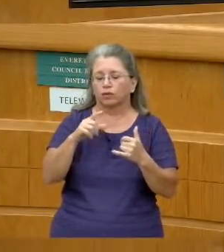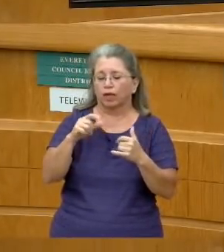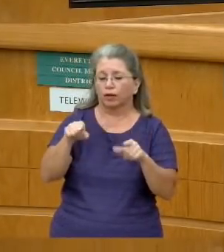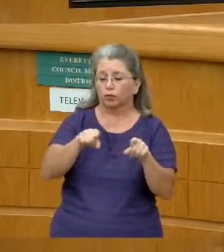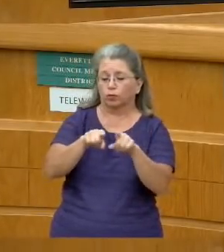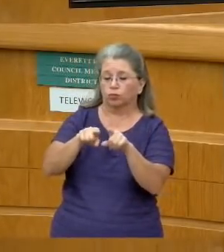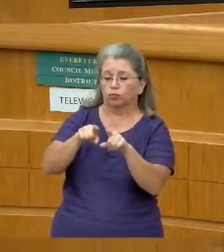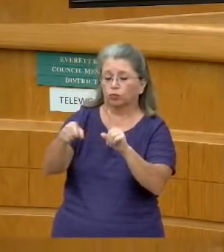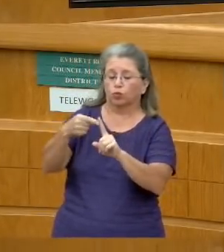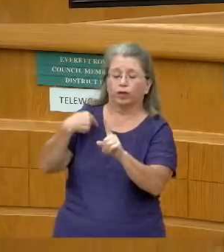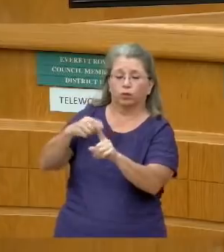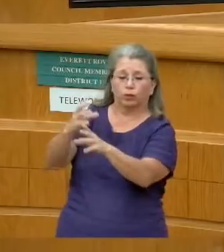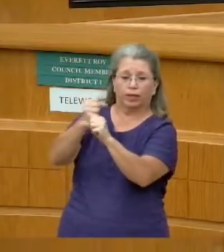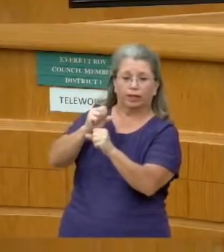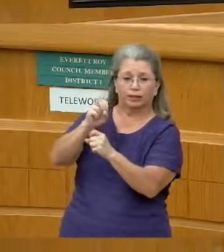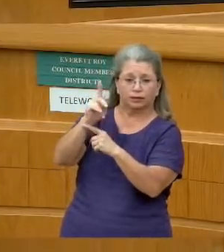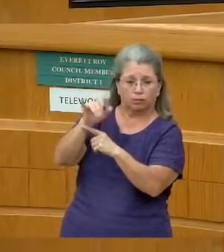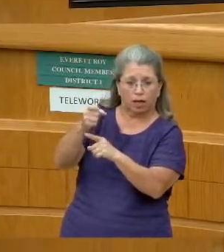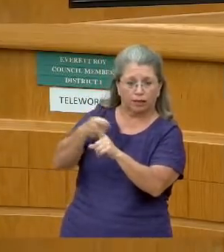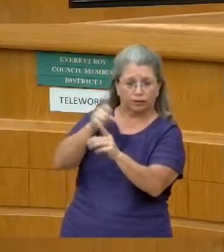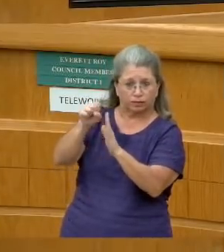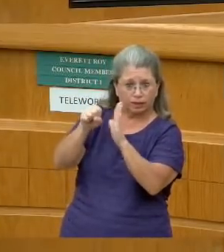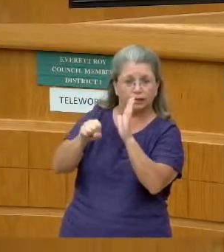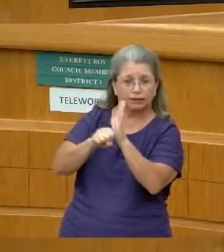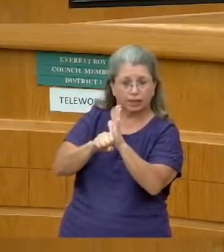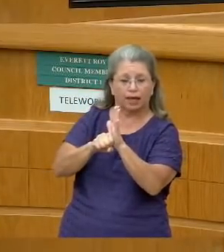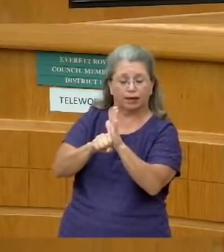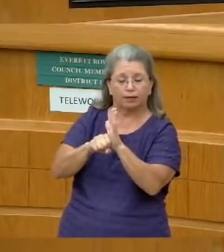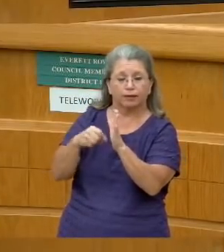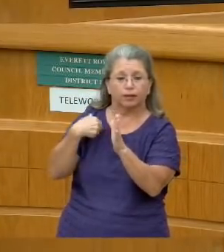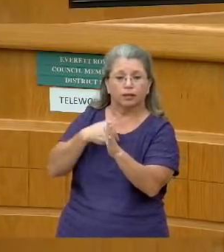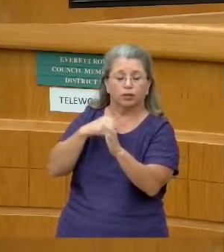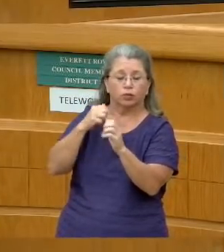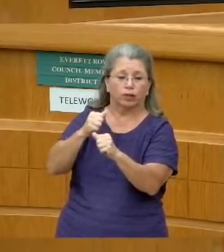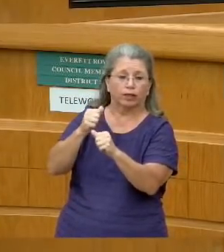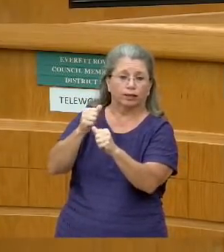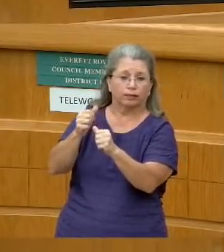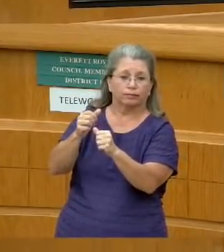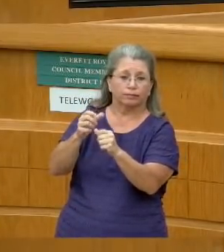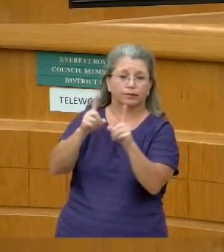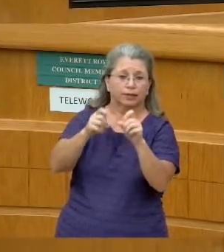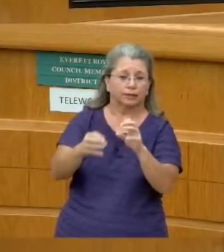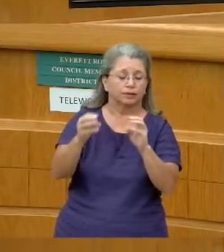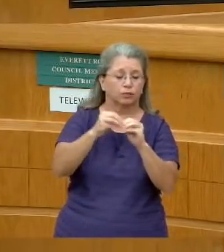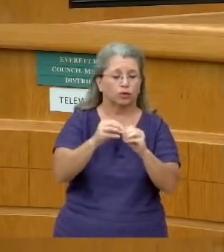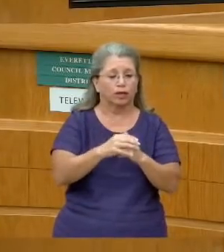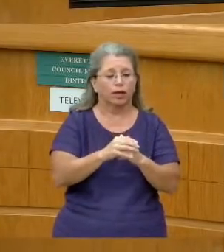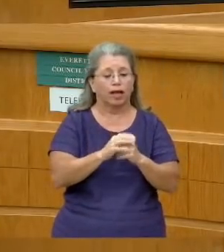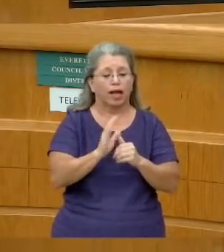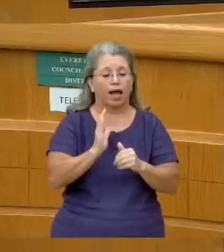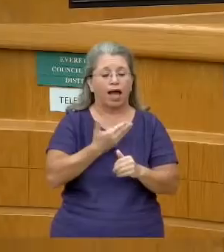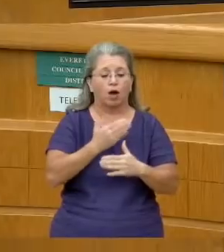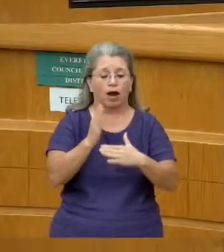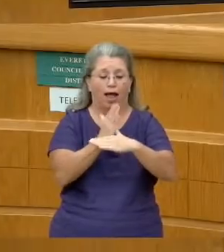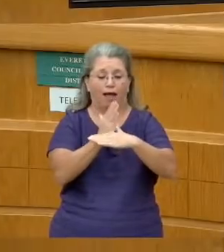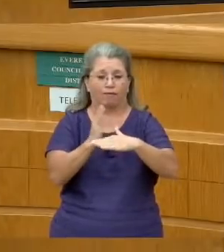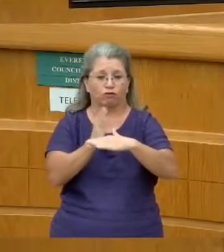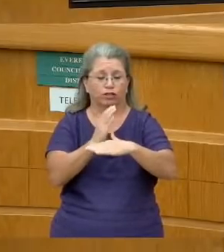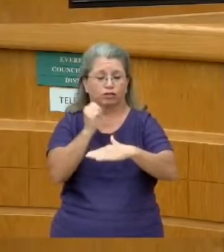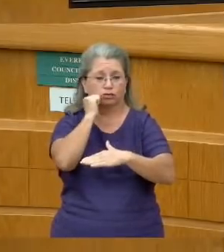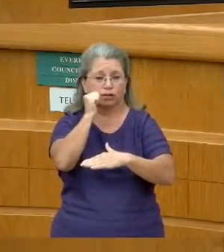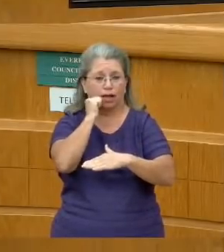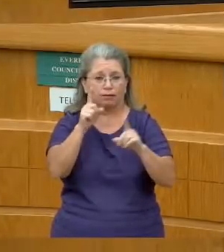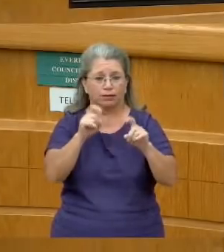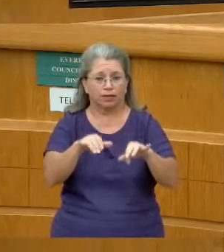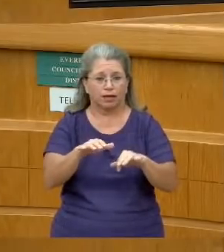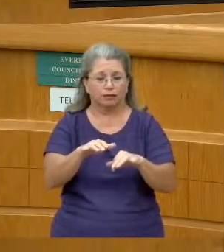state request line that we use. Our average daily tests, on a 7-day average, we're doing about